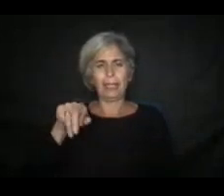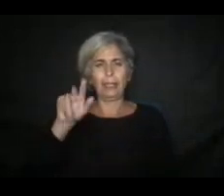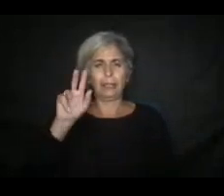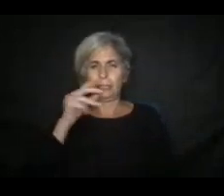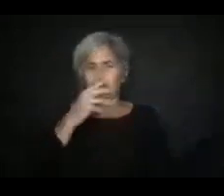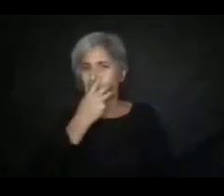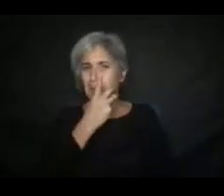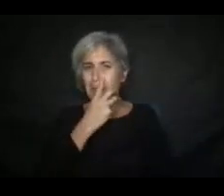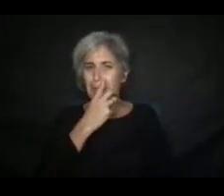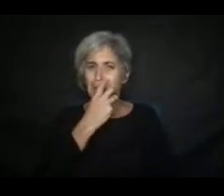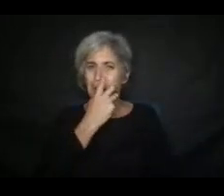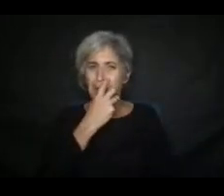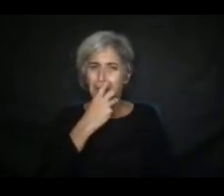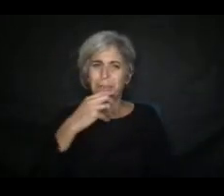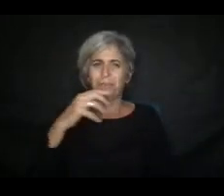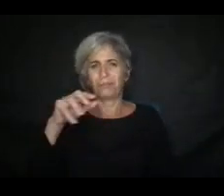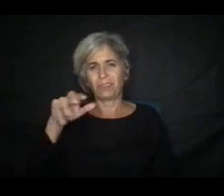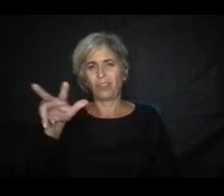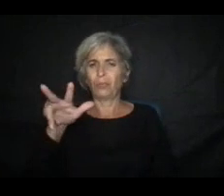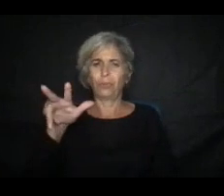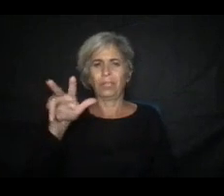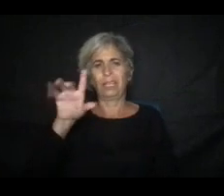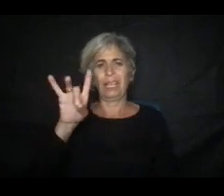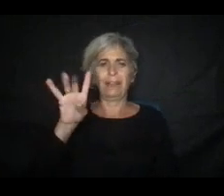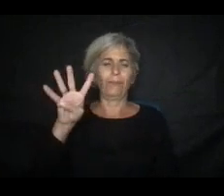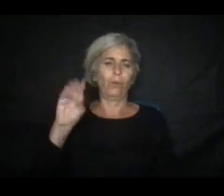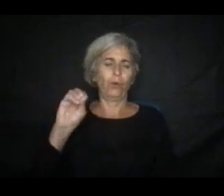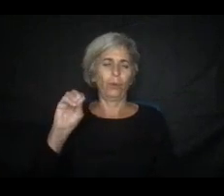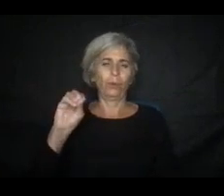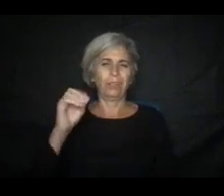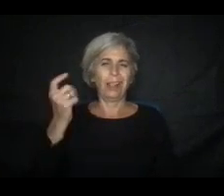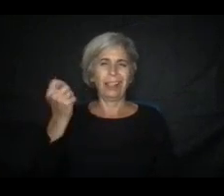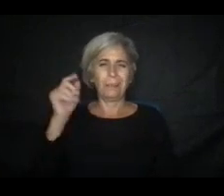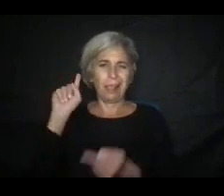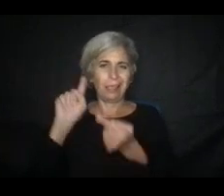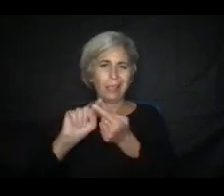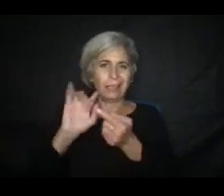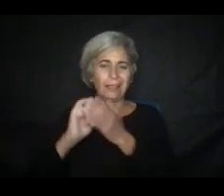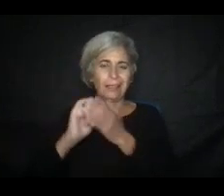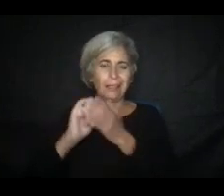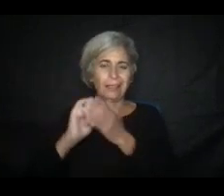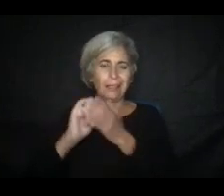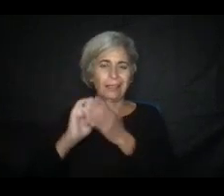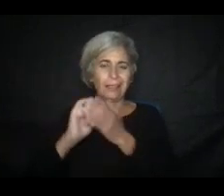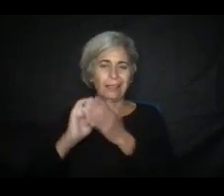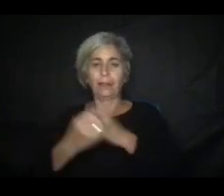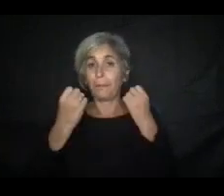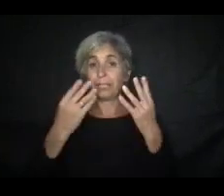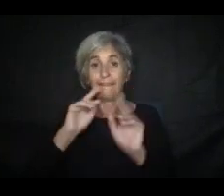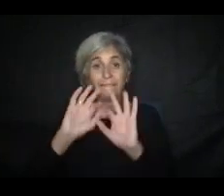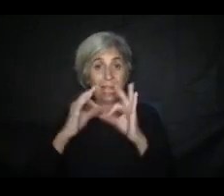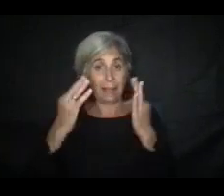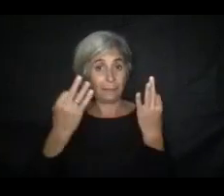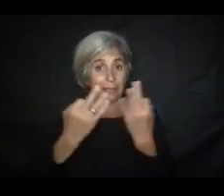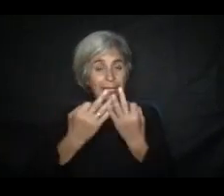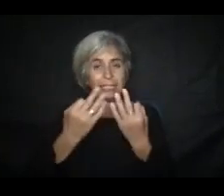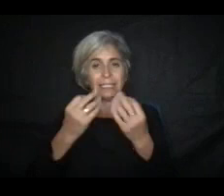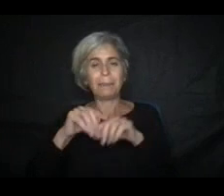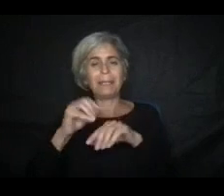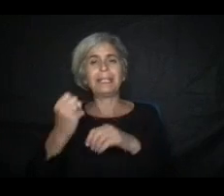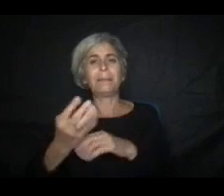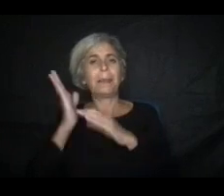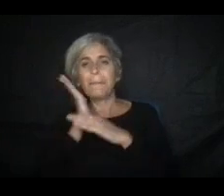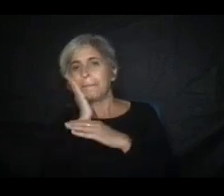city. So it's a little bit less than the county's current fee. For multifamily, it's based on the number of